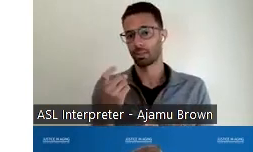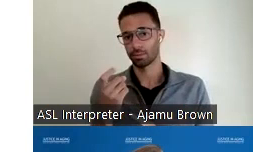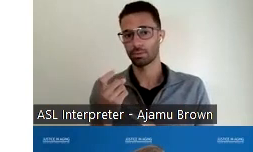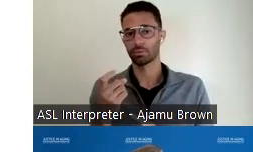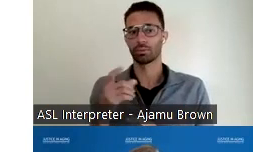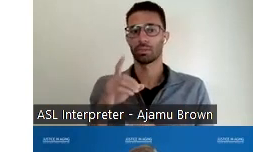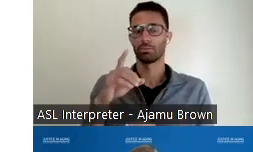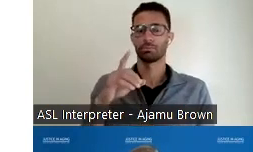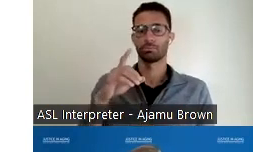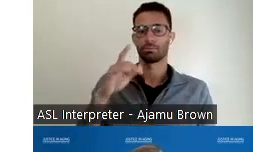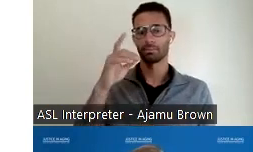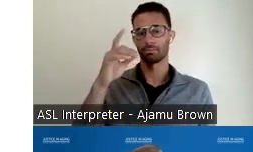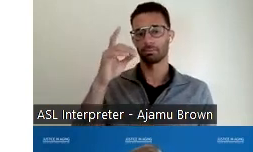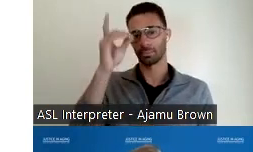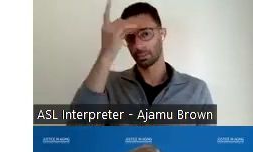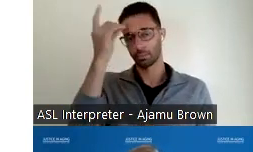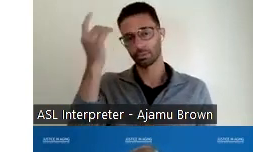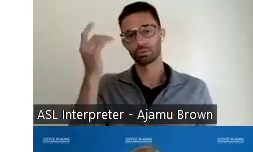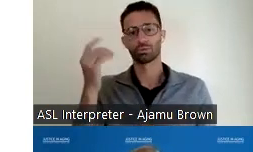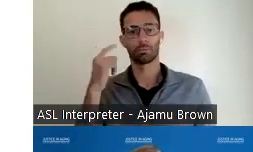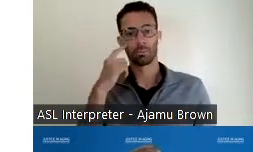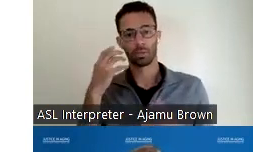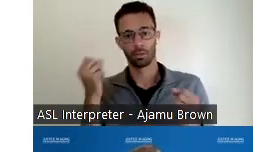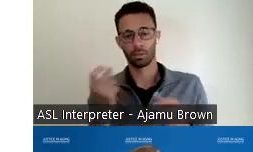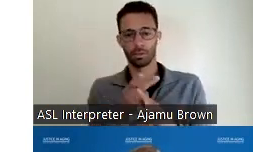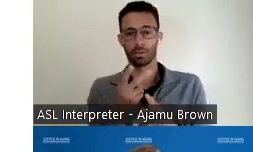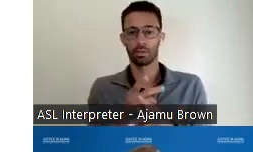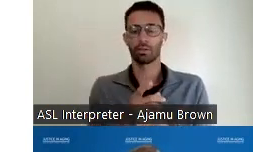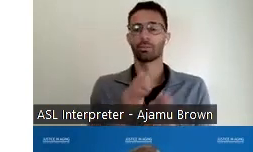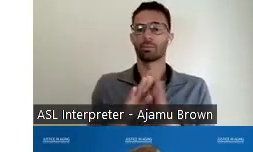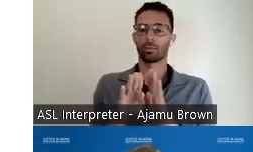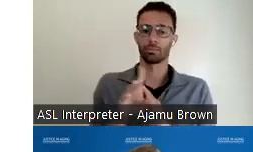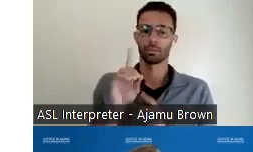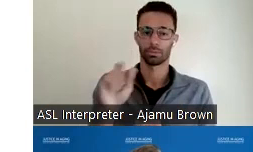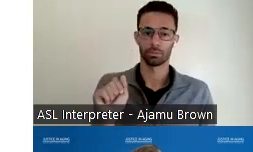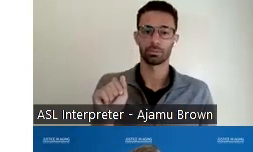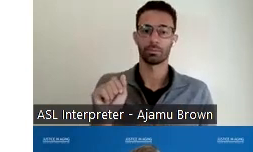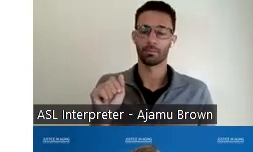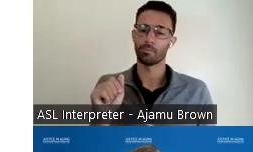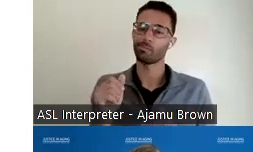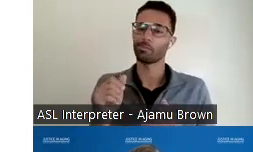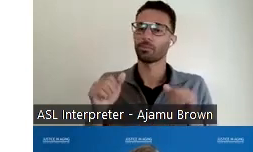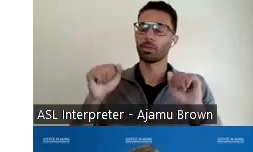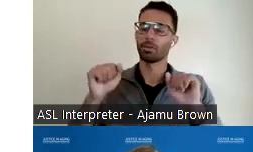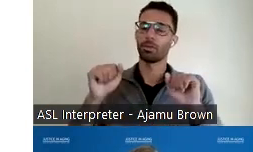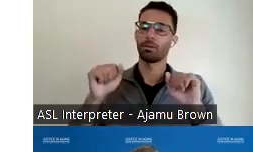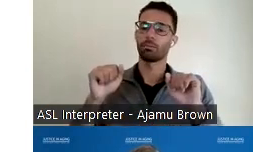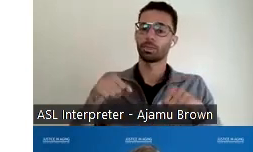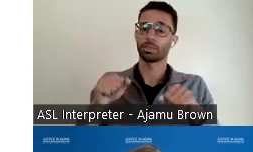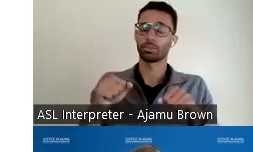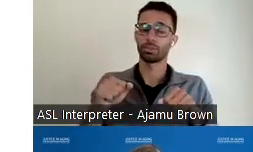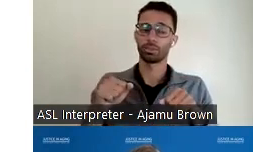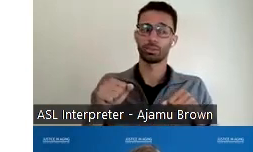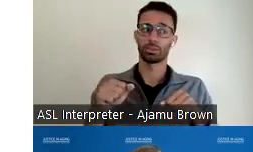health care, mental health needs, developmental disabilities, etc. So these are people that could potentially access or should be